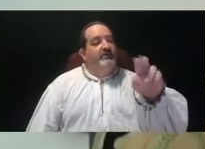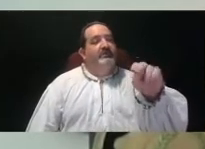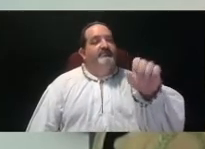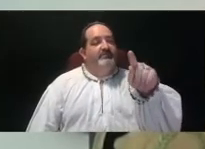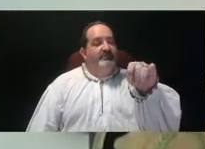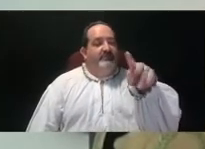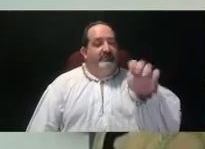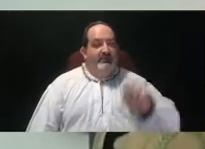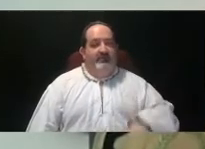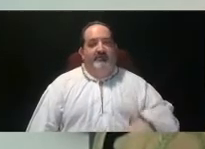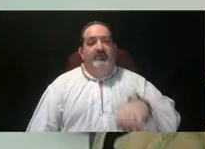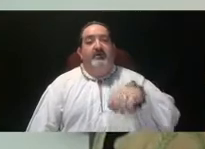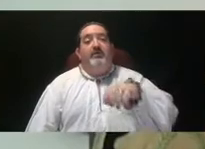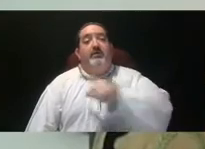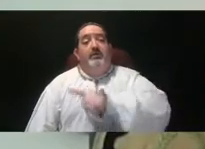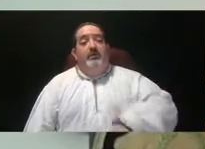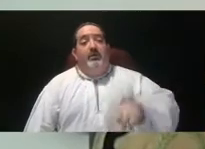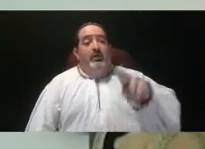Lord Ulf